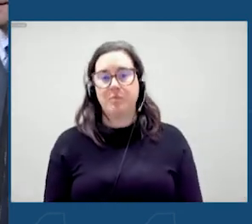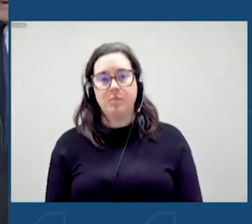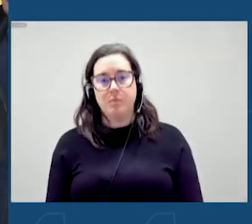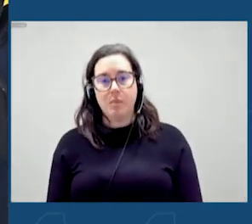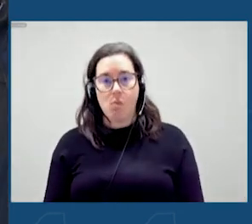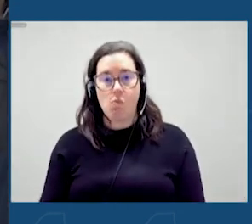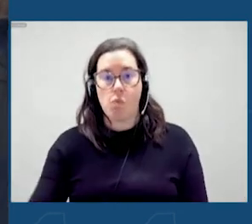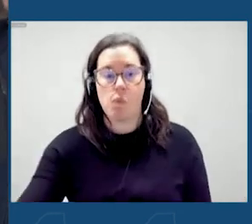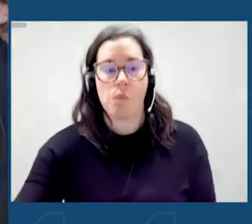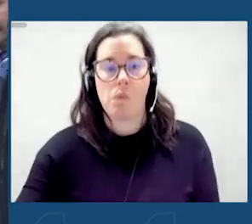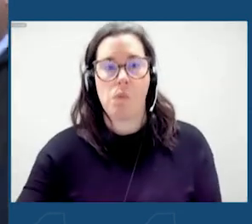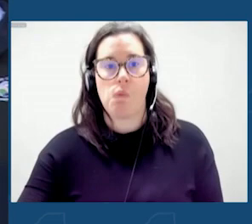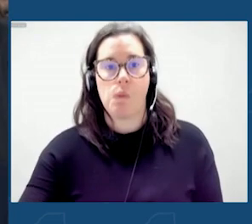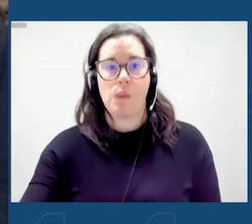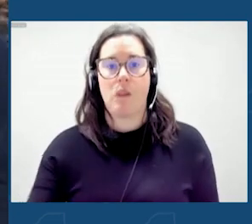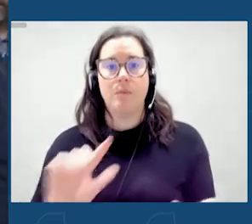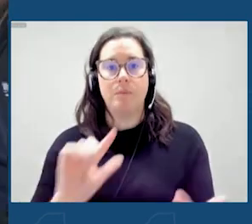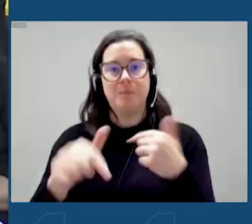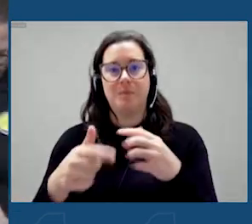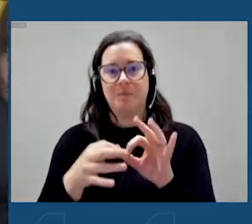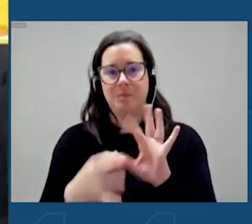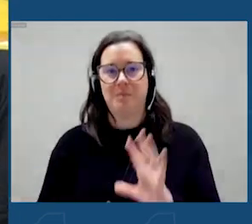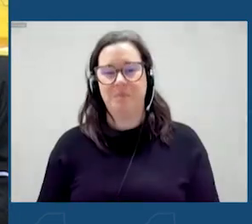Now we'll hear from the county executive.